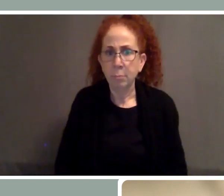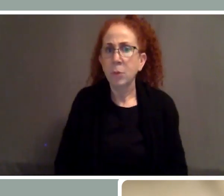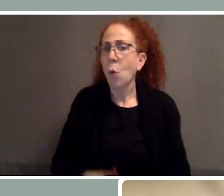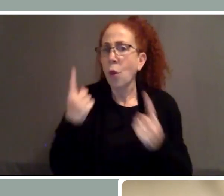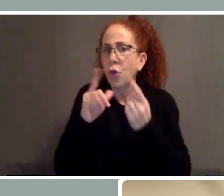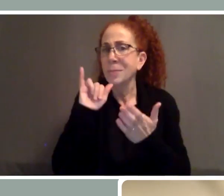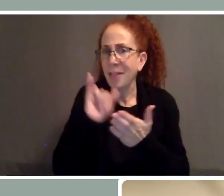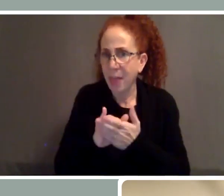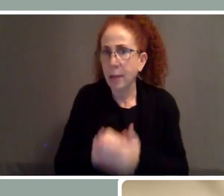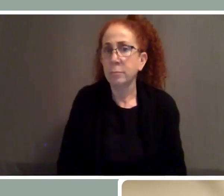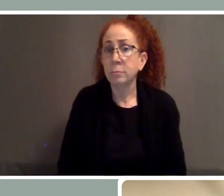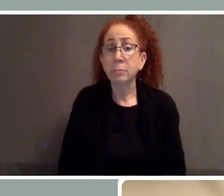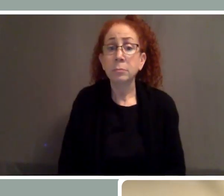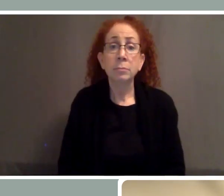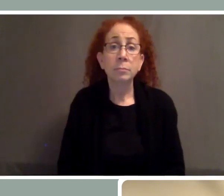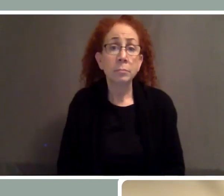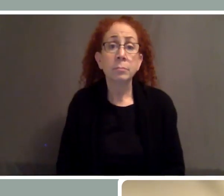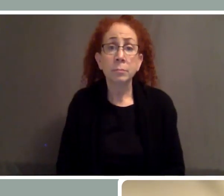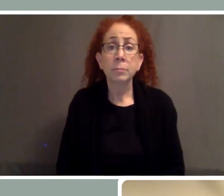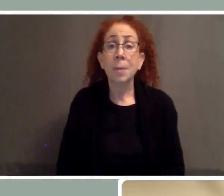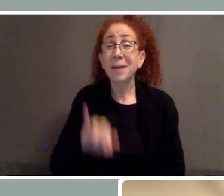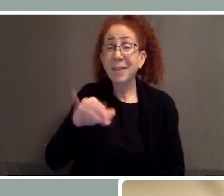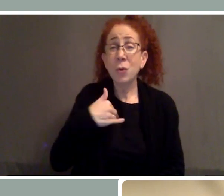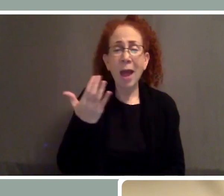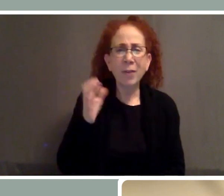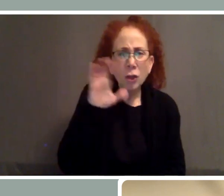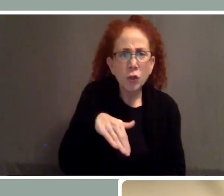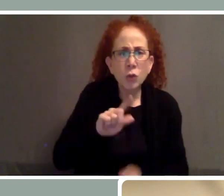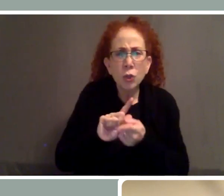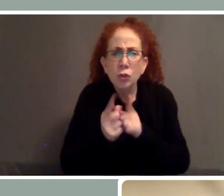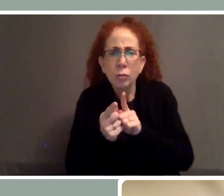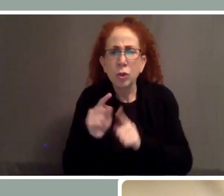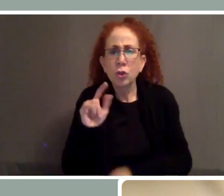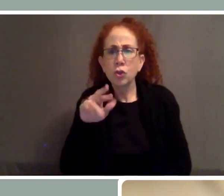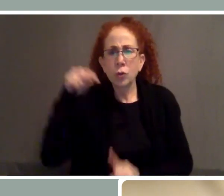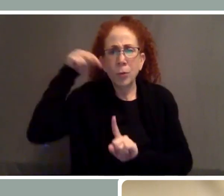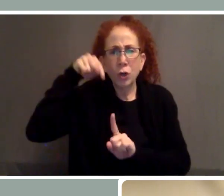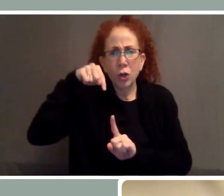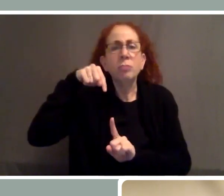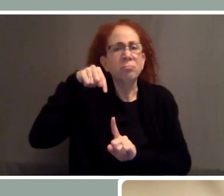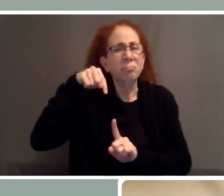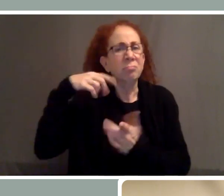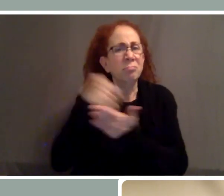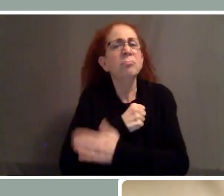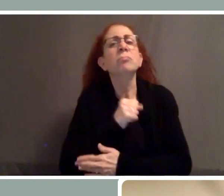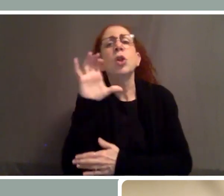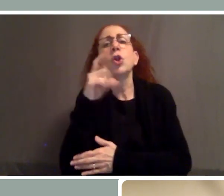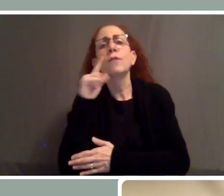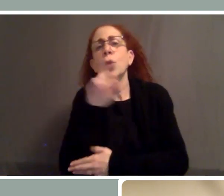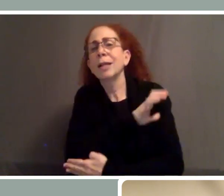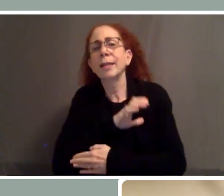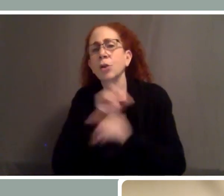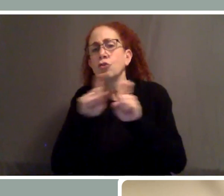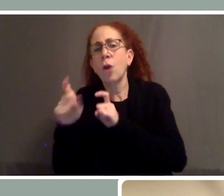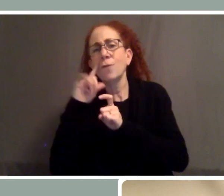about this? But if one had, an unusual mutation or change in the tumor, then, absolutely one would want to look for a clinical trial that